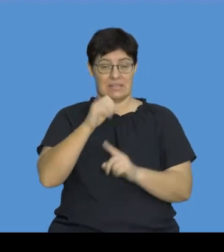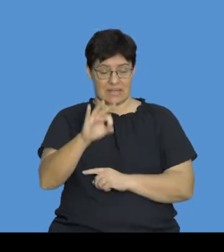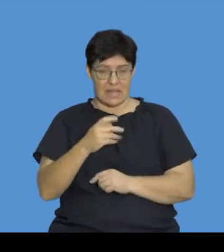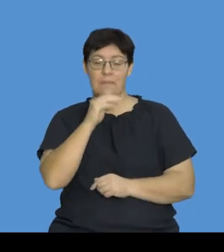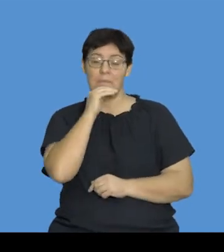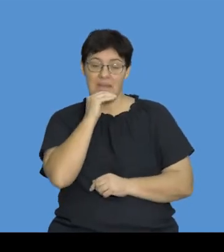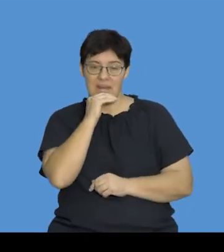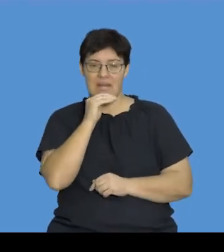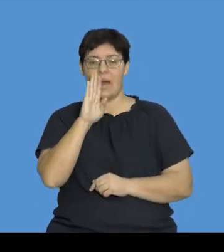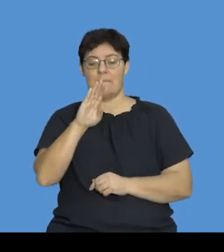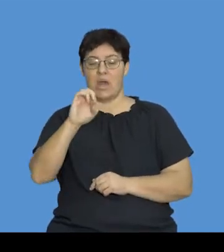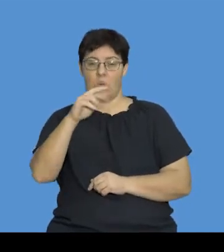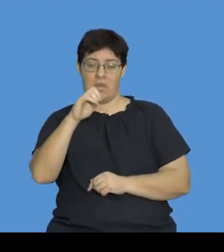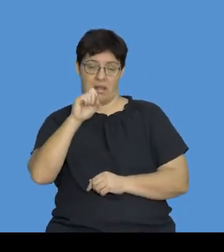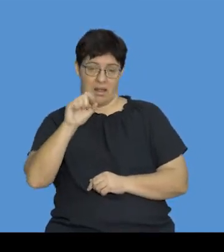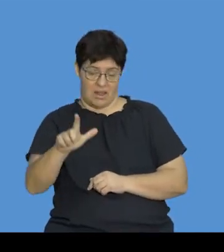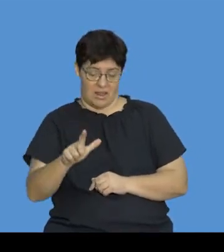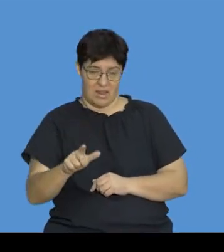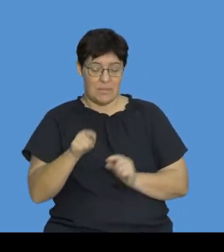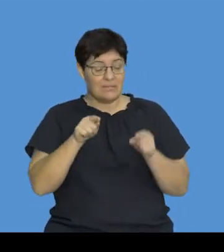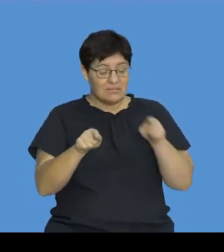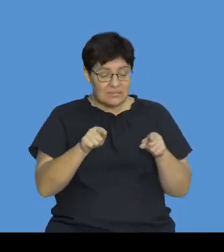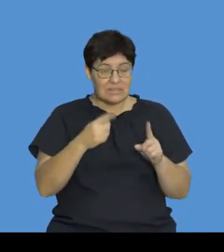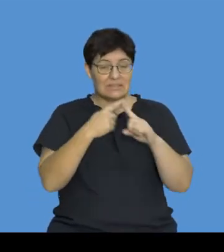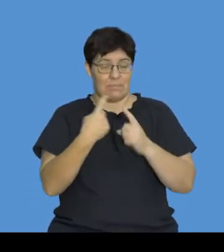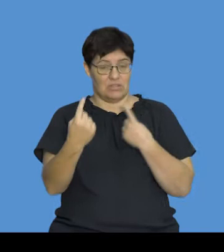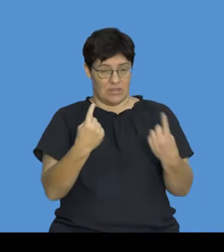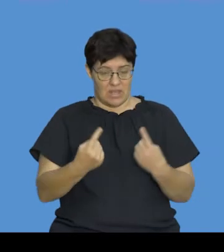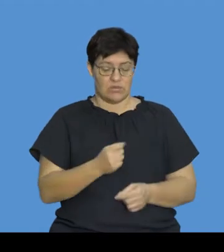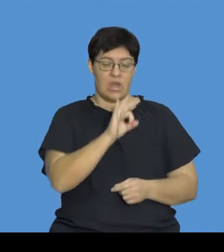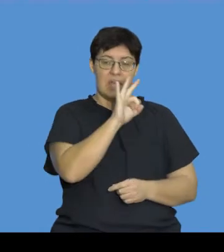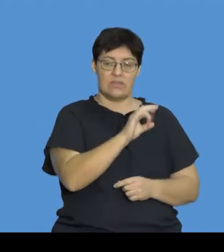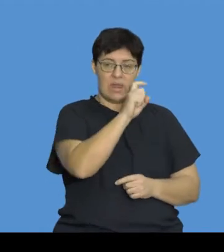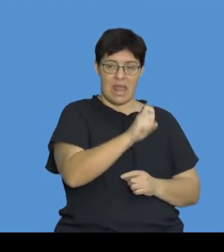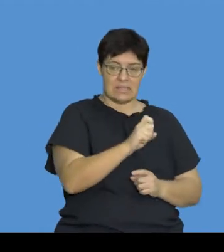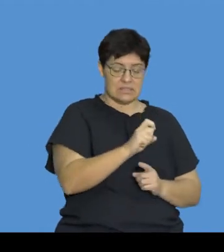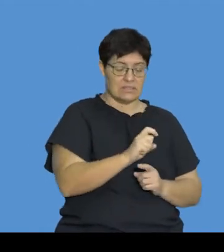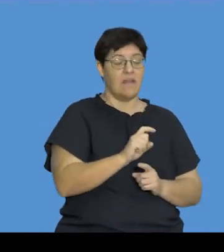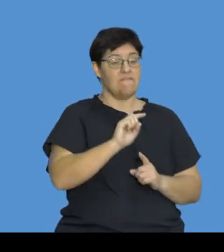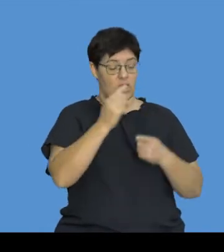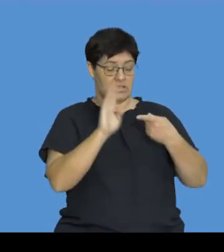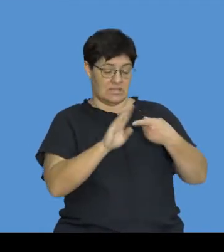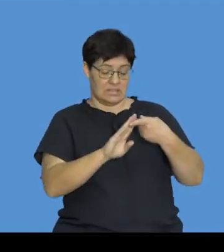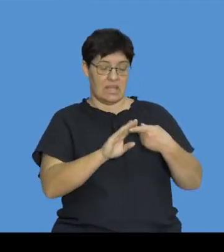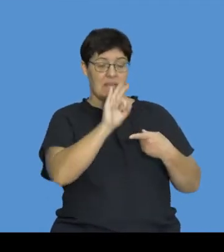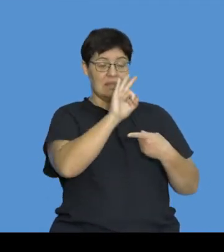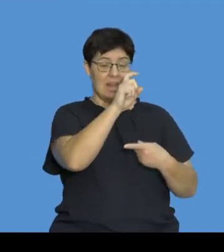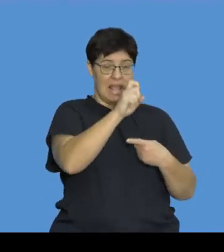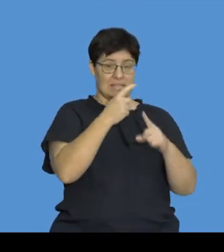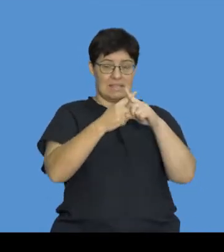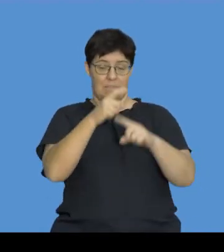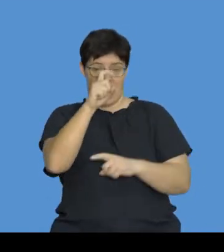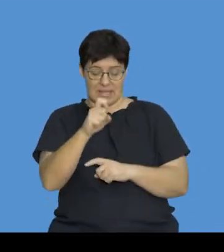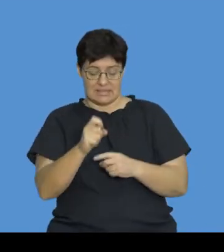I'm multiplying the two terms, then I will multiply the 3x with the x first, and then the 3x with